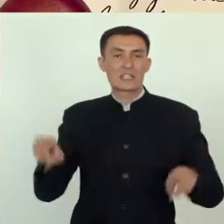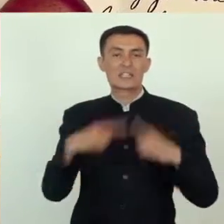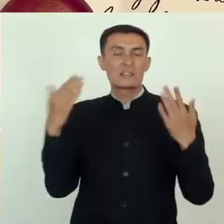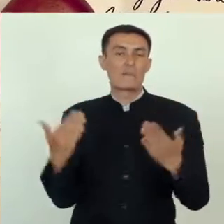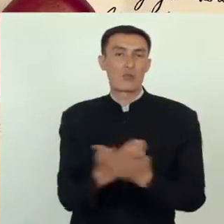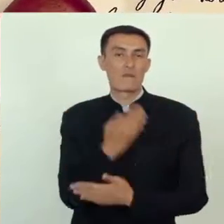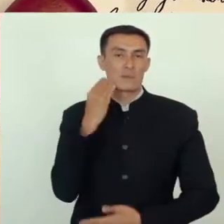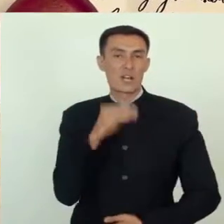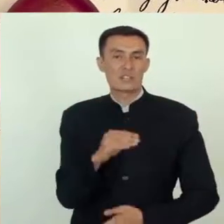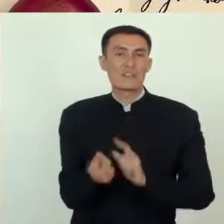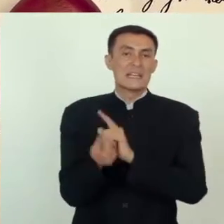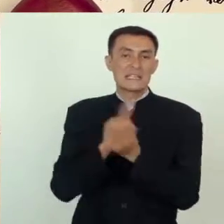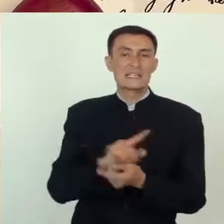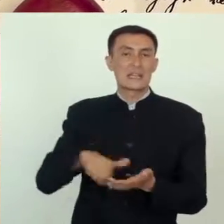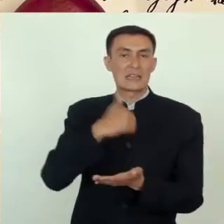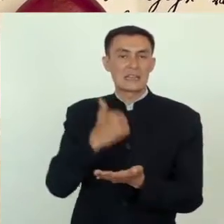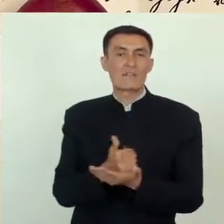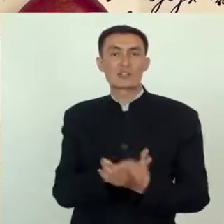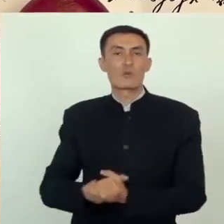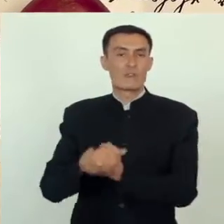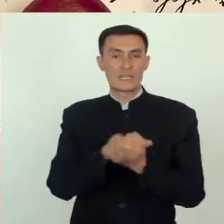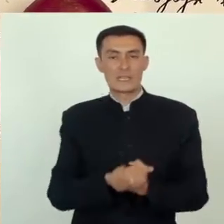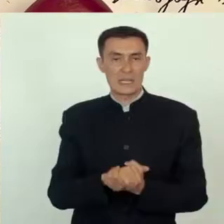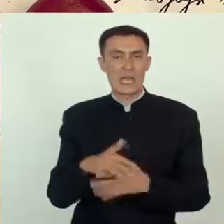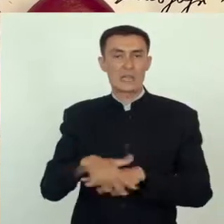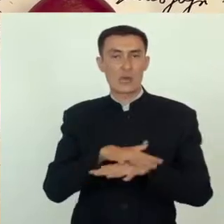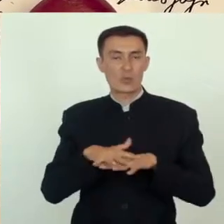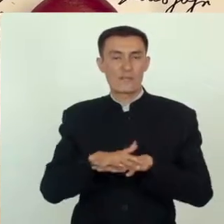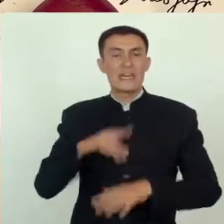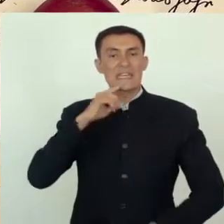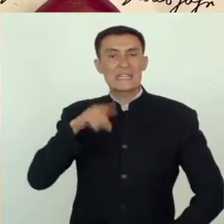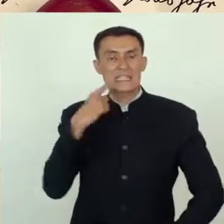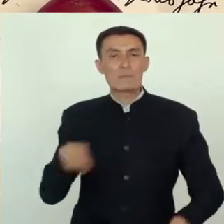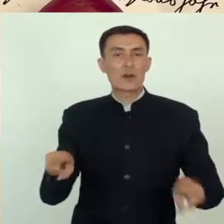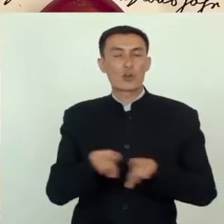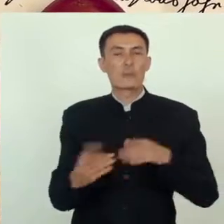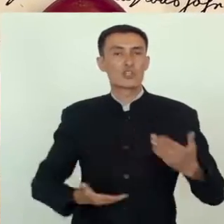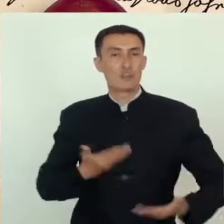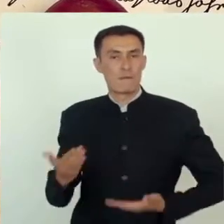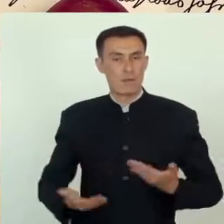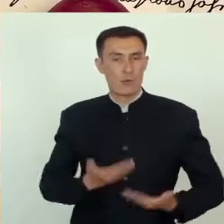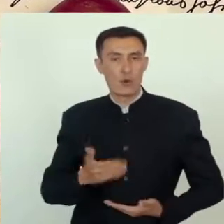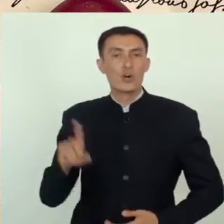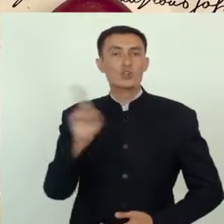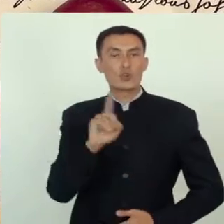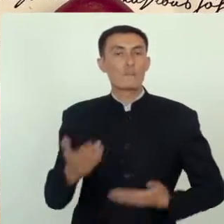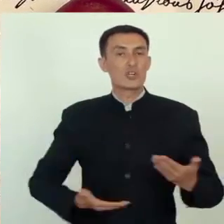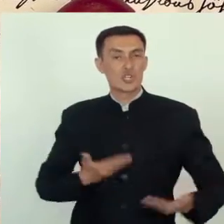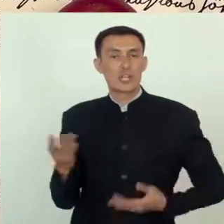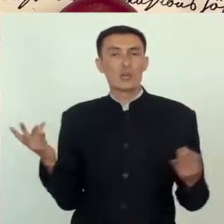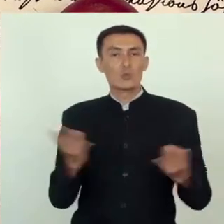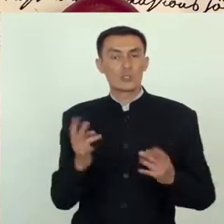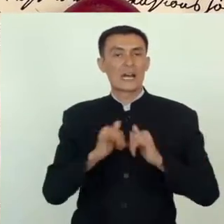the basis for a unification of its people. Language is similar to a live organism. In order to live, a language should